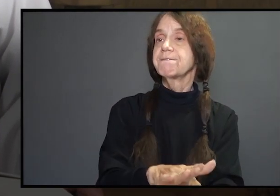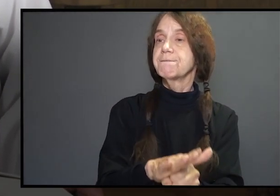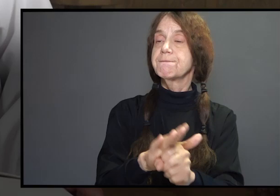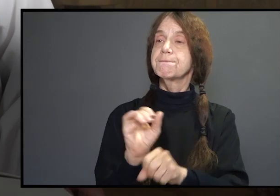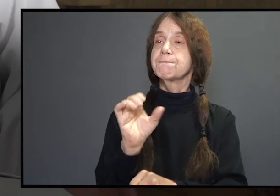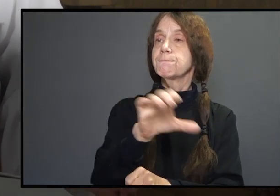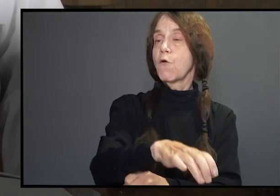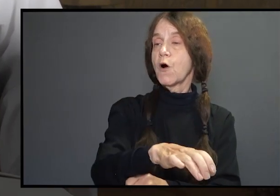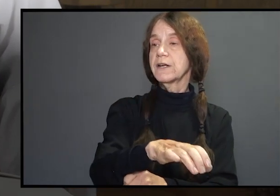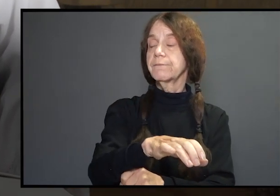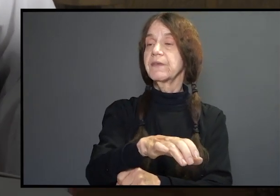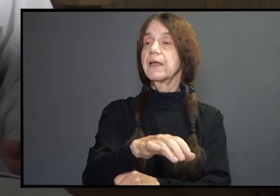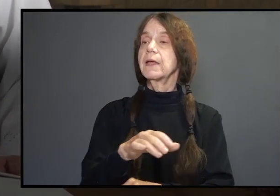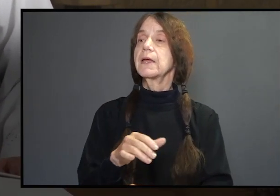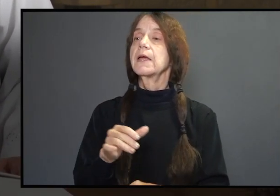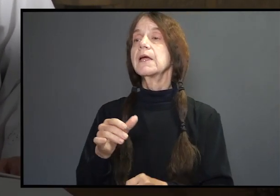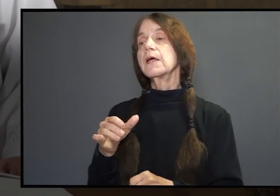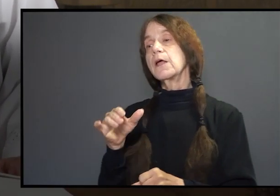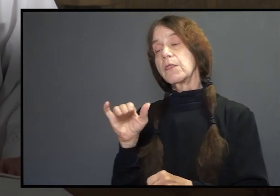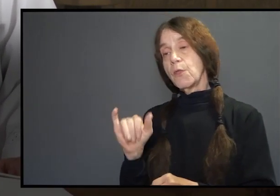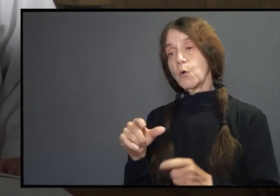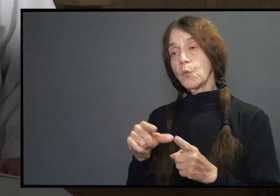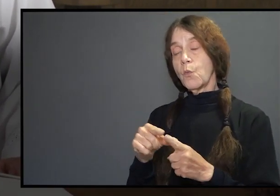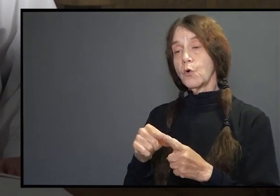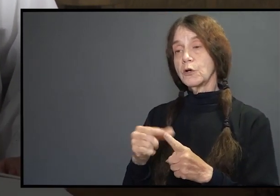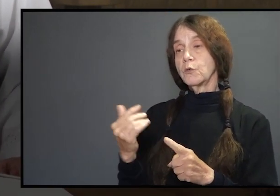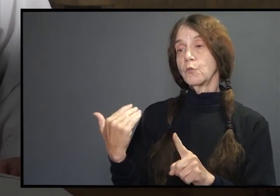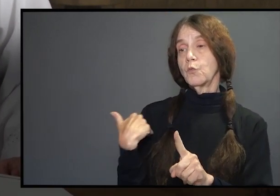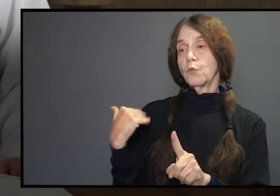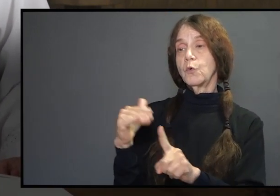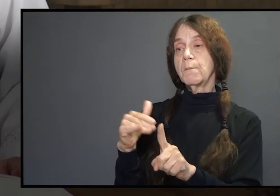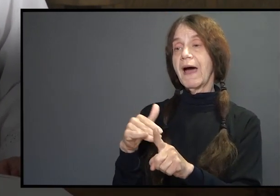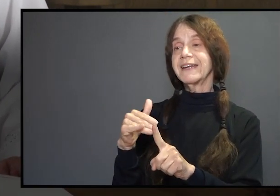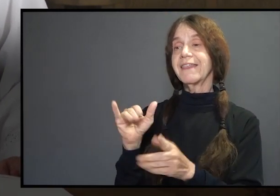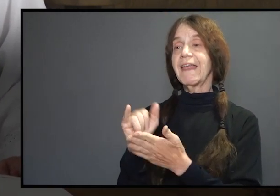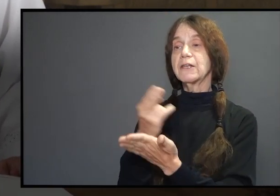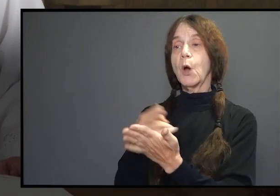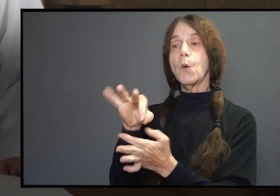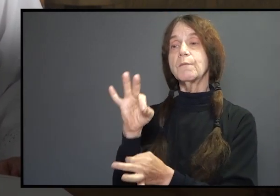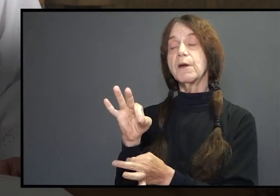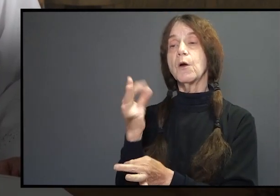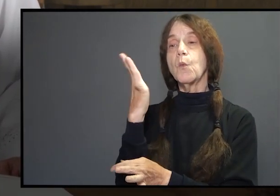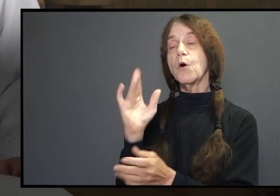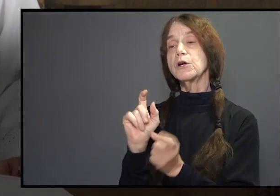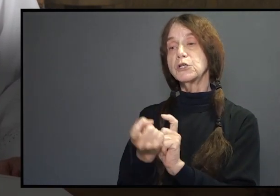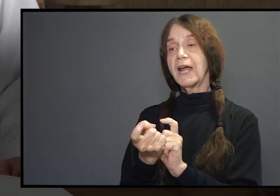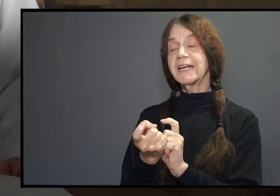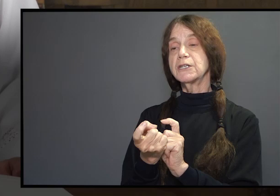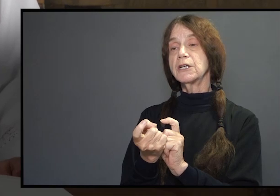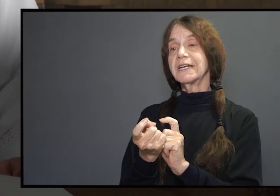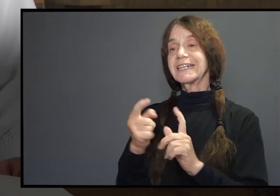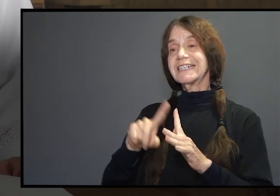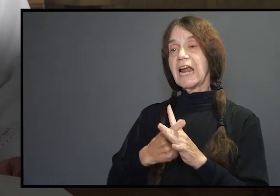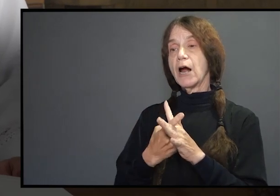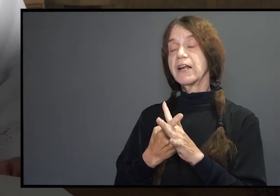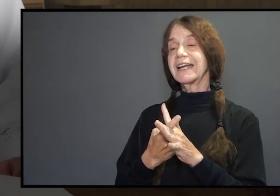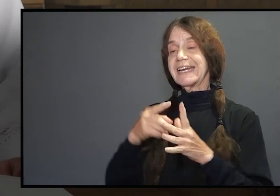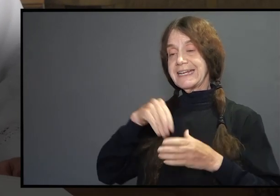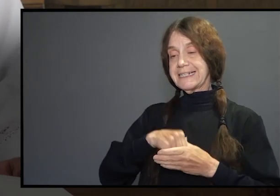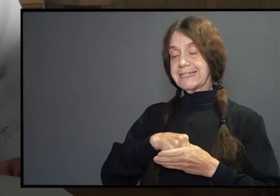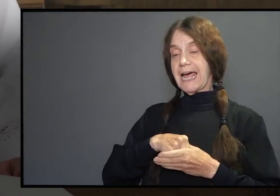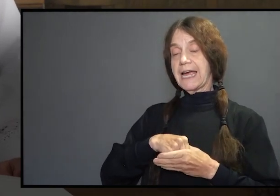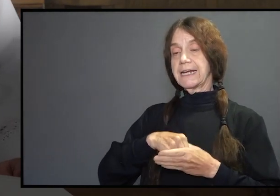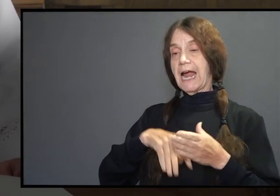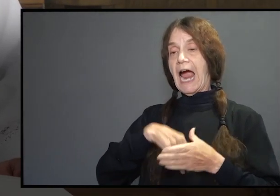force. These words remind us that God's Holy Spirit brings about change from the inside. Just as our